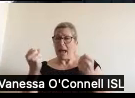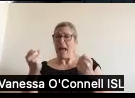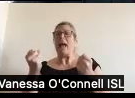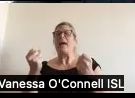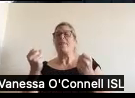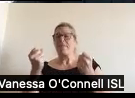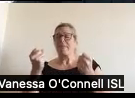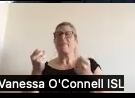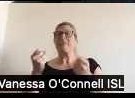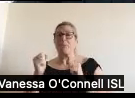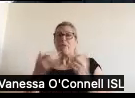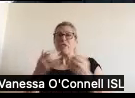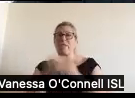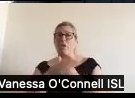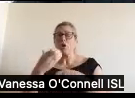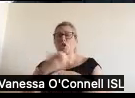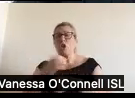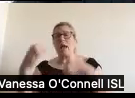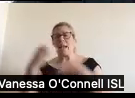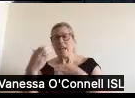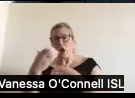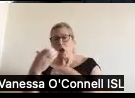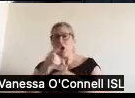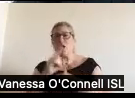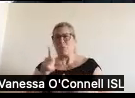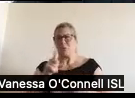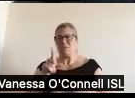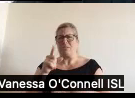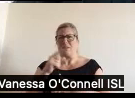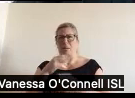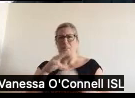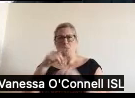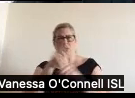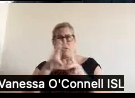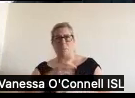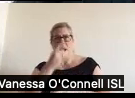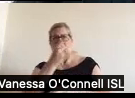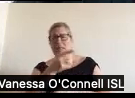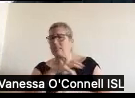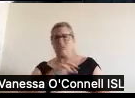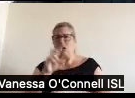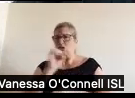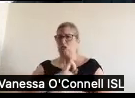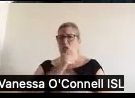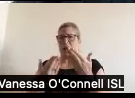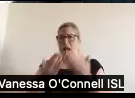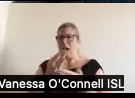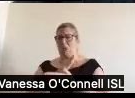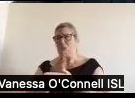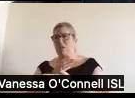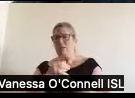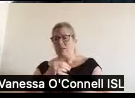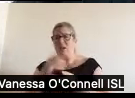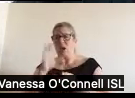spoken to say that they're unsure how to access it, and that the system seems to be a system of reimbursement for cost,